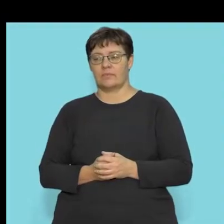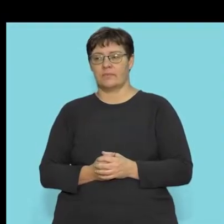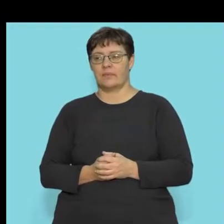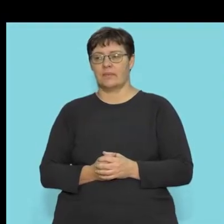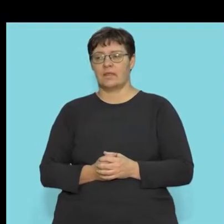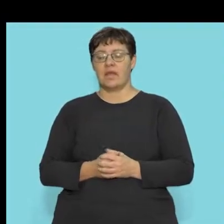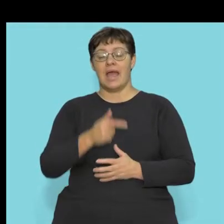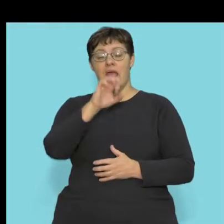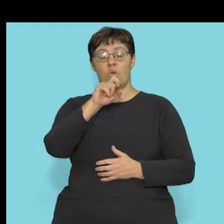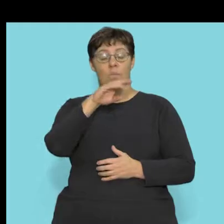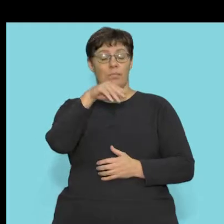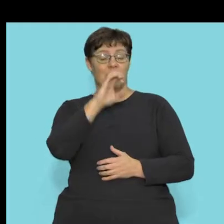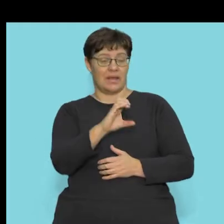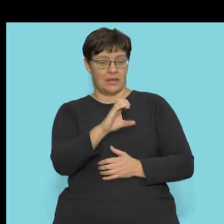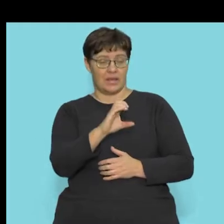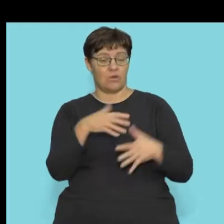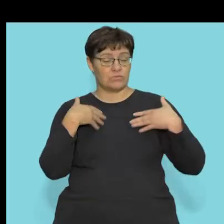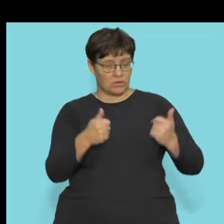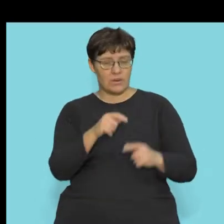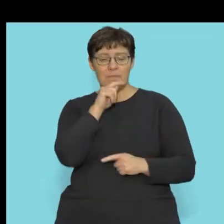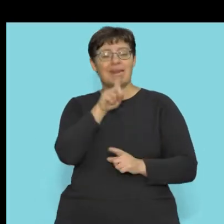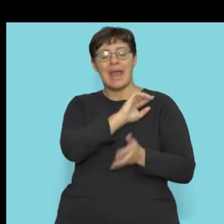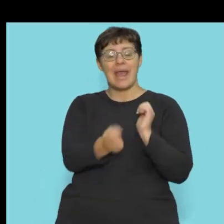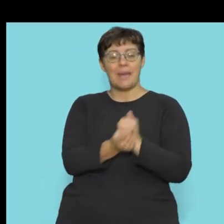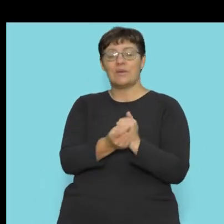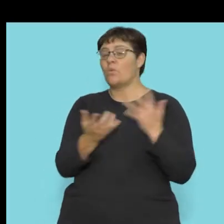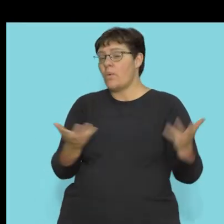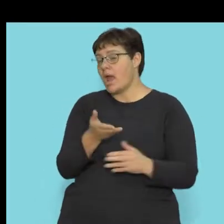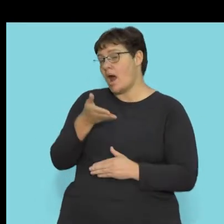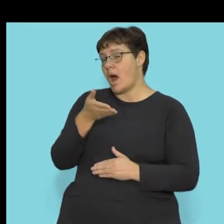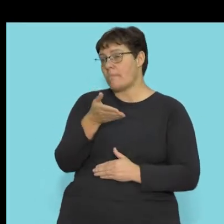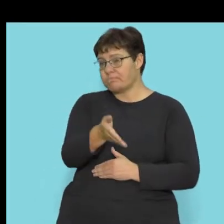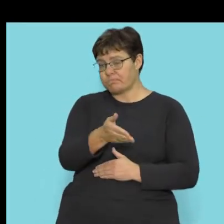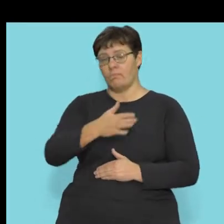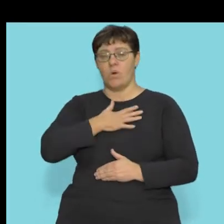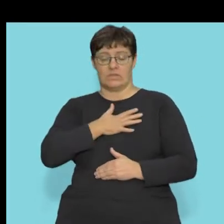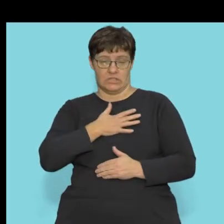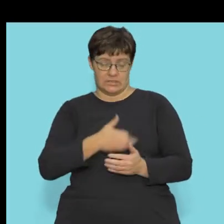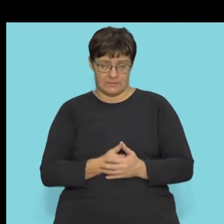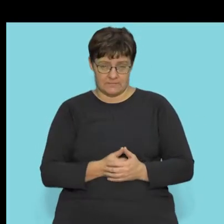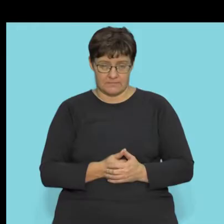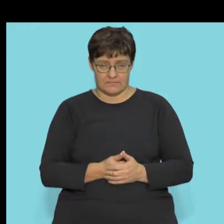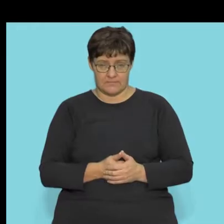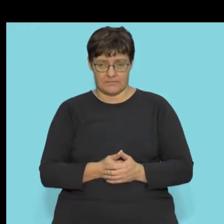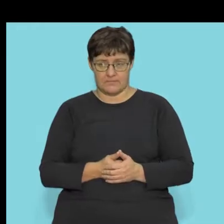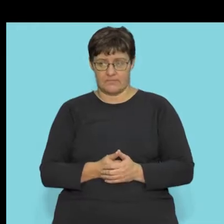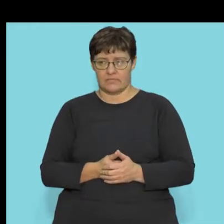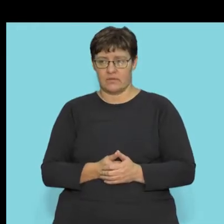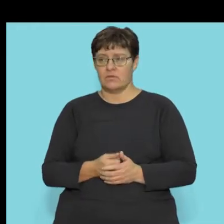Right? Aerobic respiration, guys, is respiration that occurs in the presence of